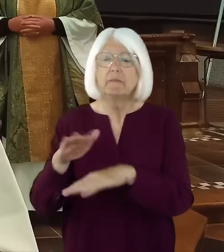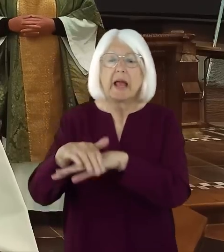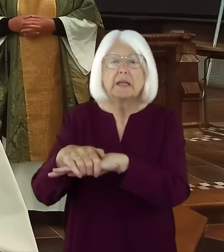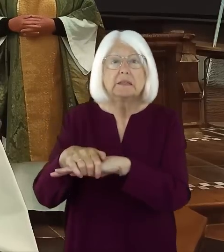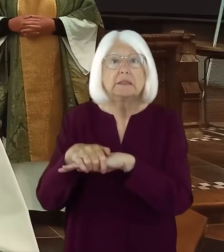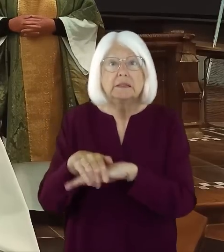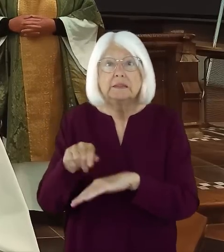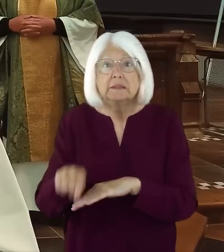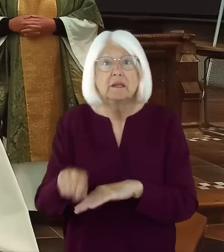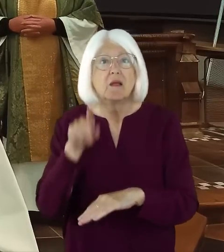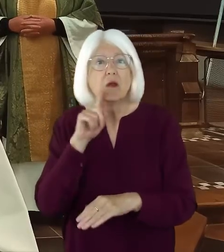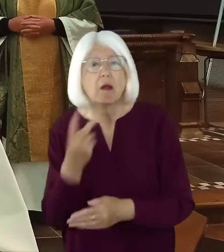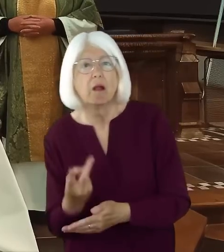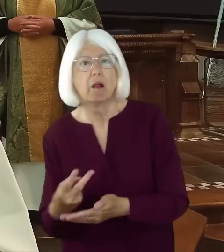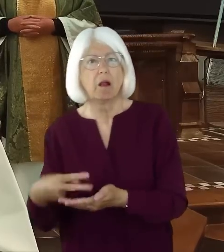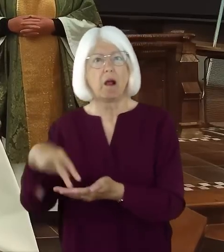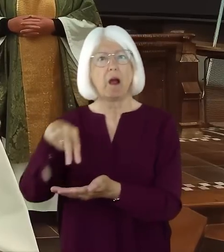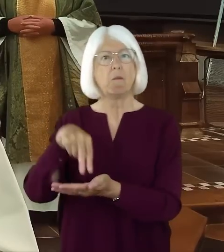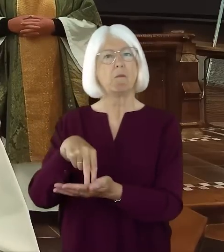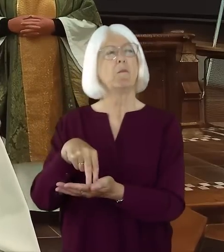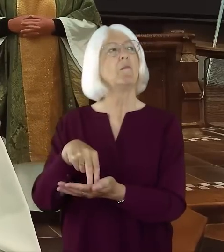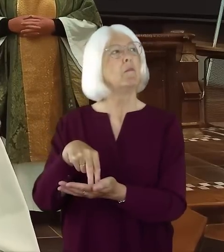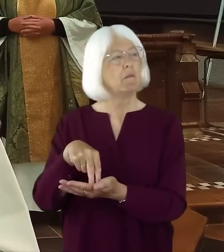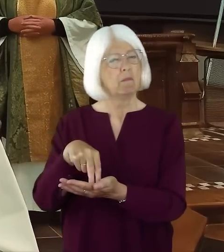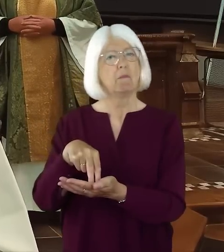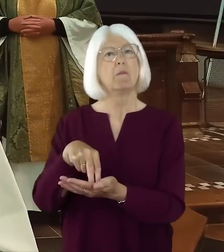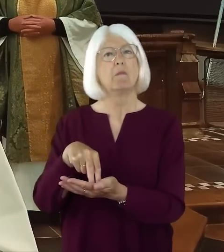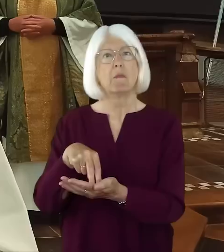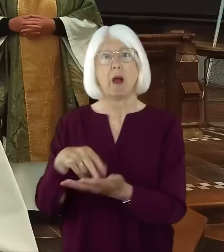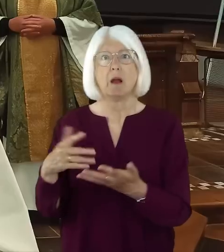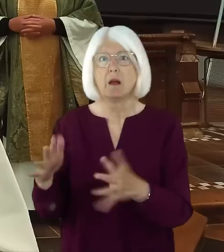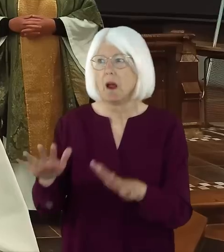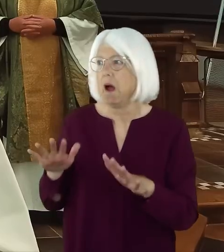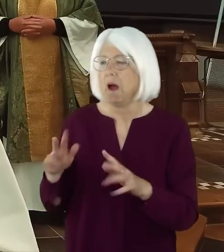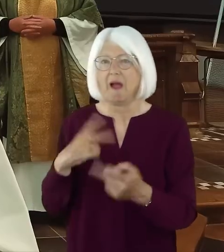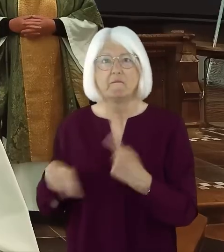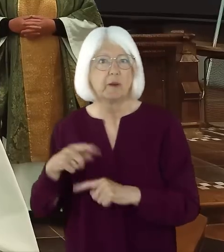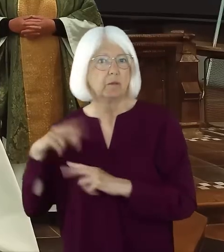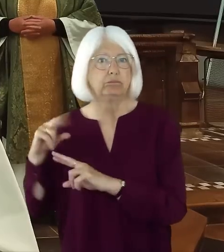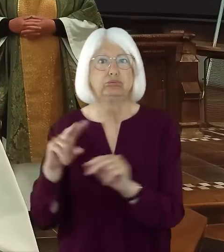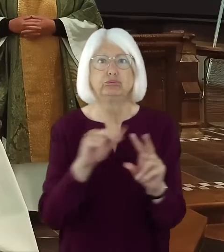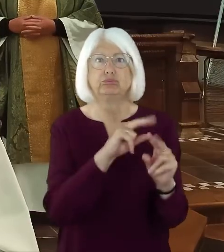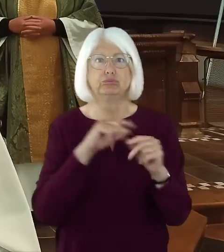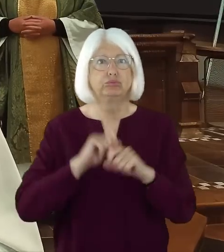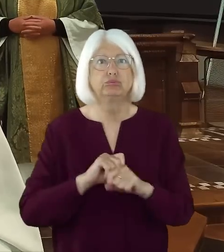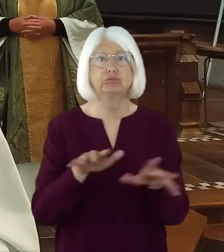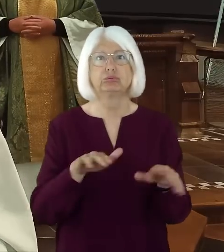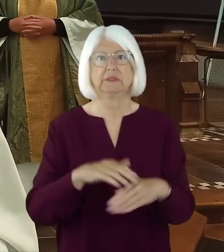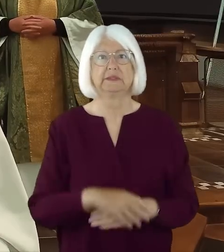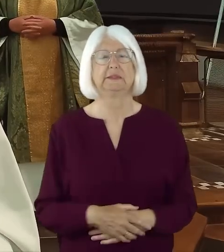by the hand, and the girl got up. And the report of this spread throughout that district.